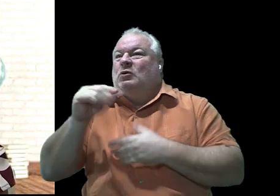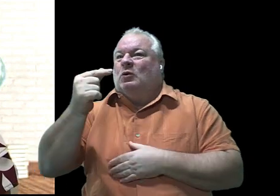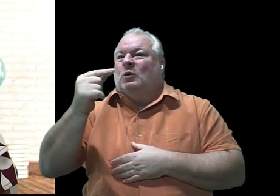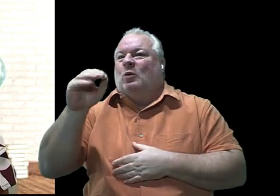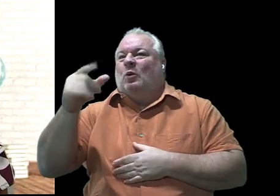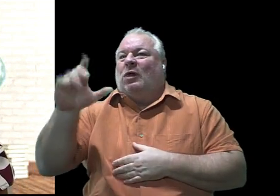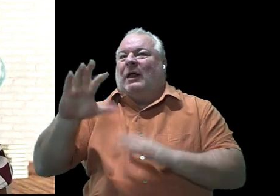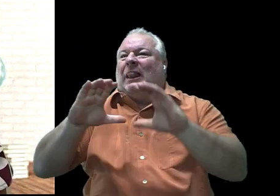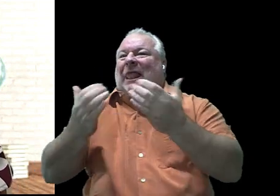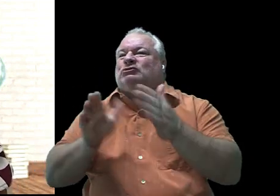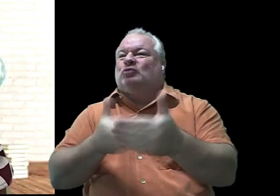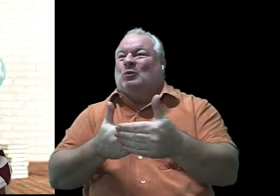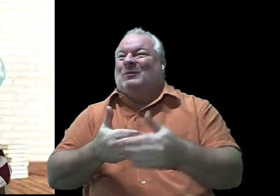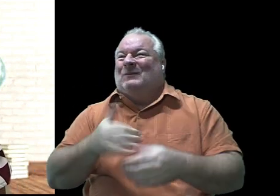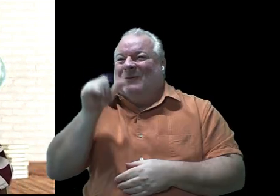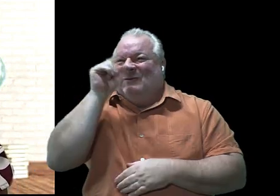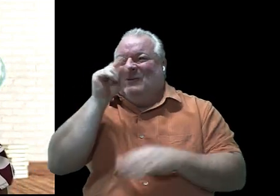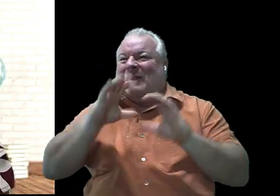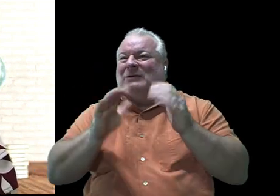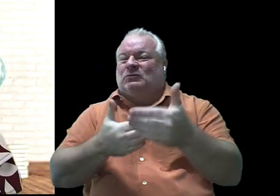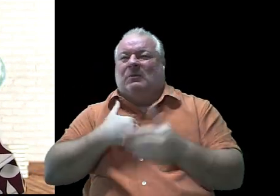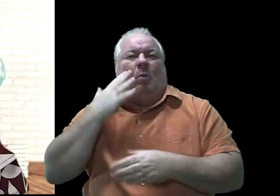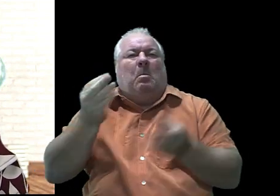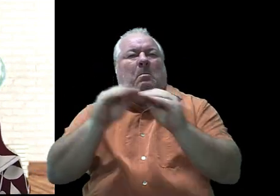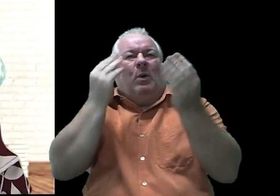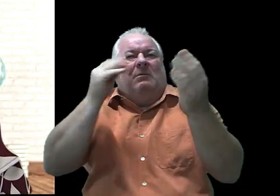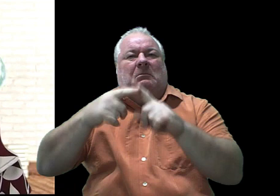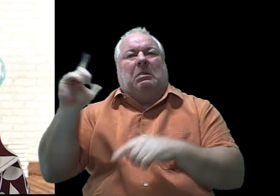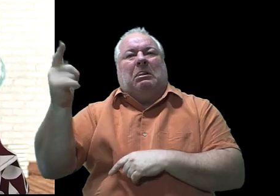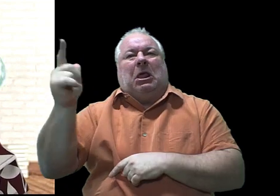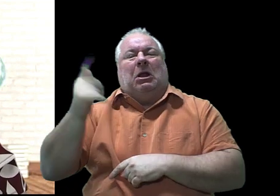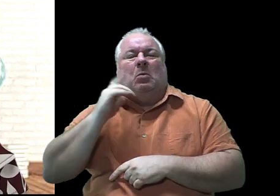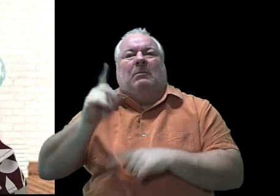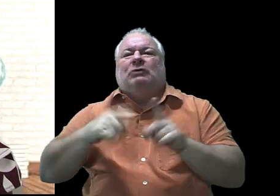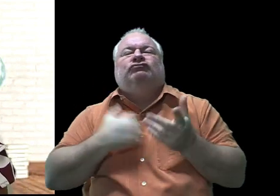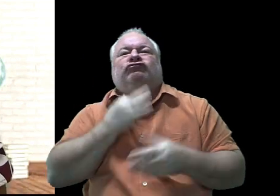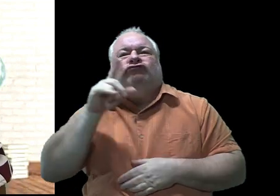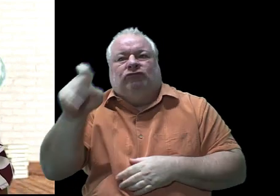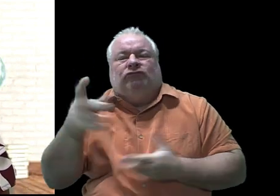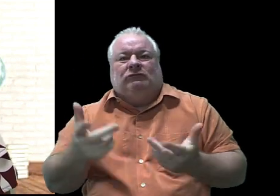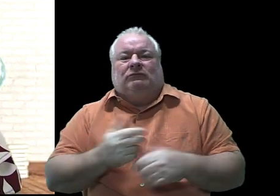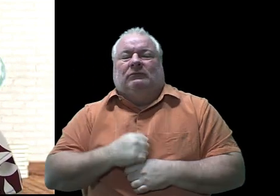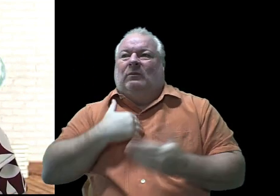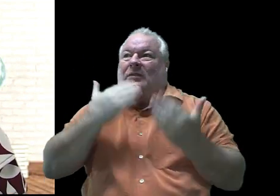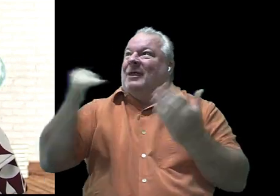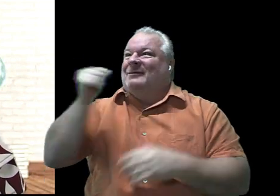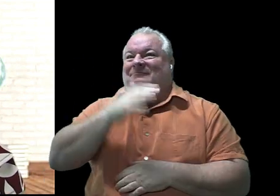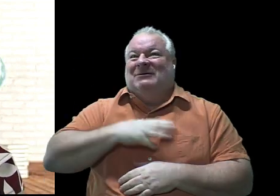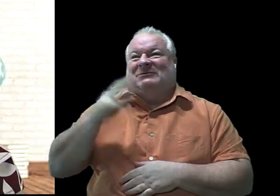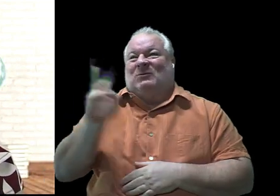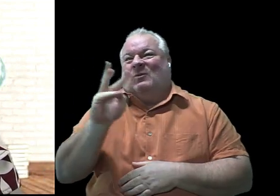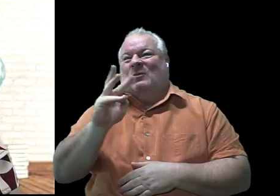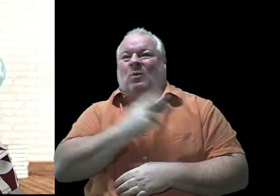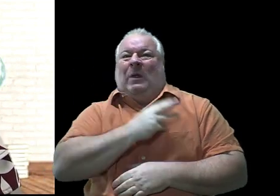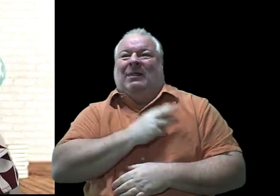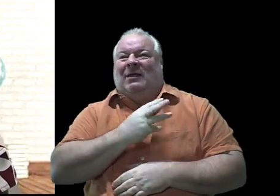through Google Classroom. So I'll be giving you more information about that later, but I want to thank Miss Wylinga for